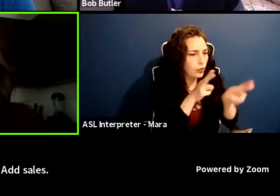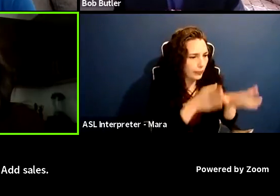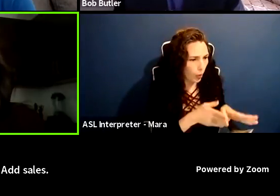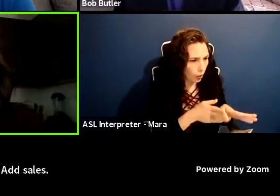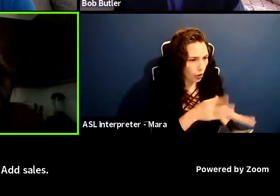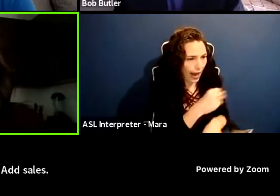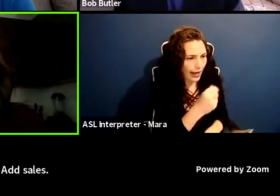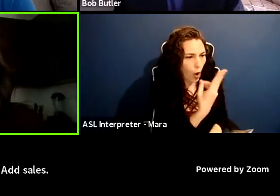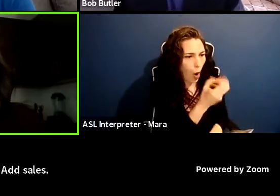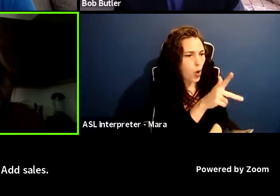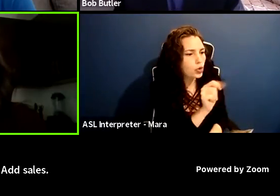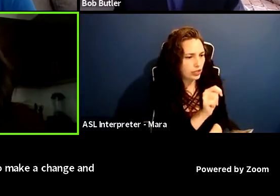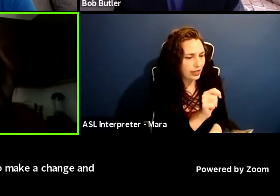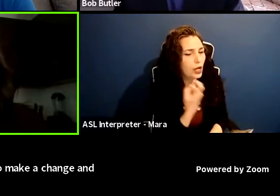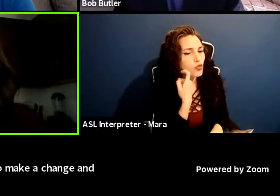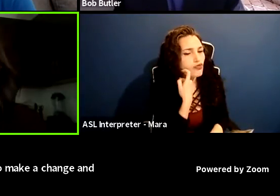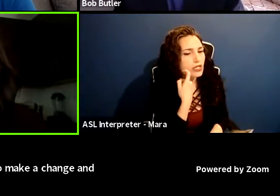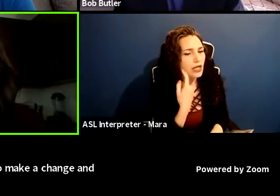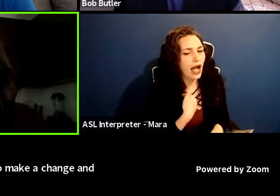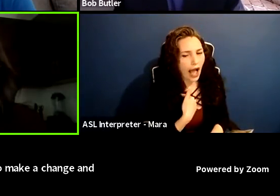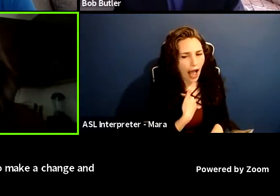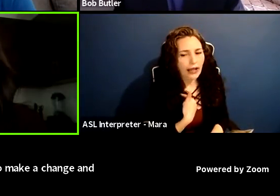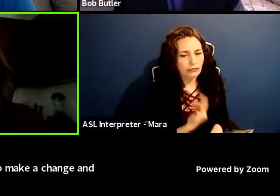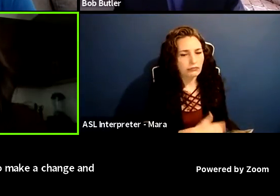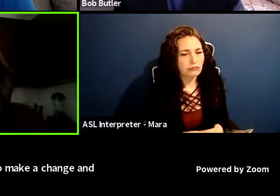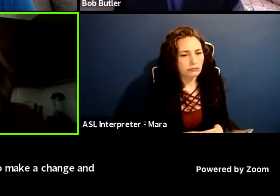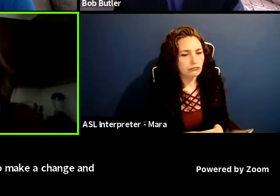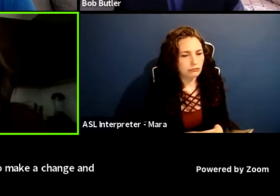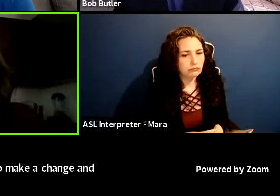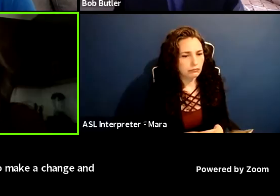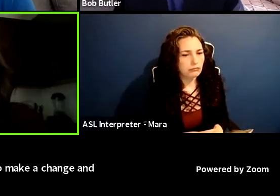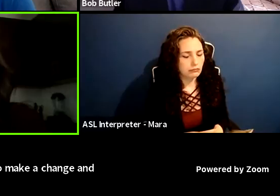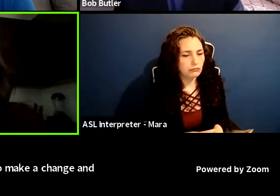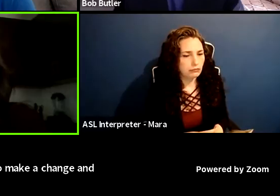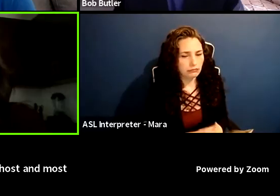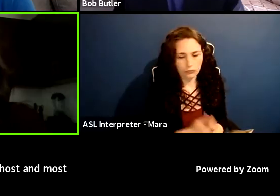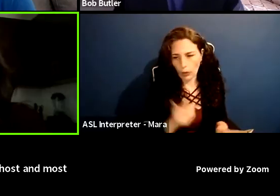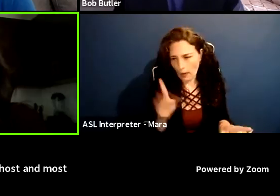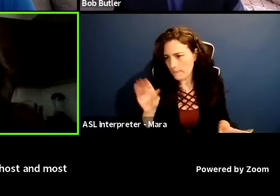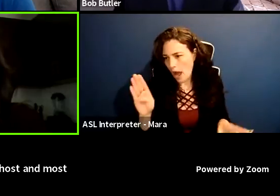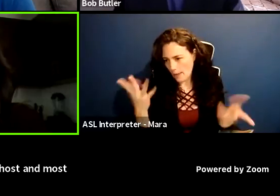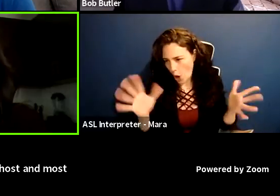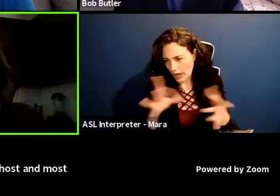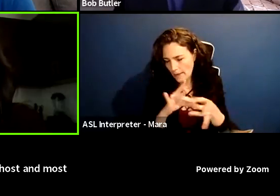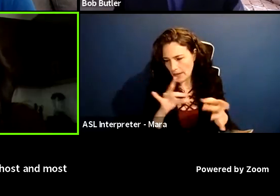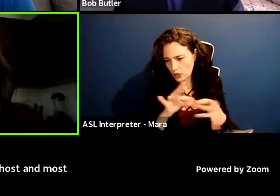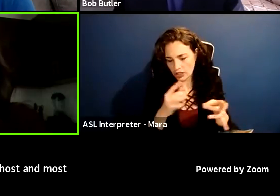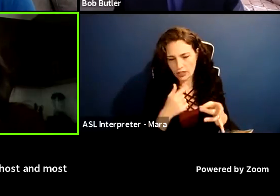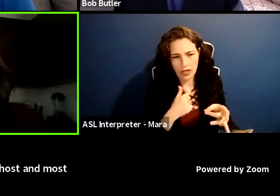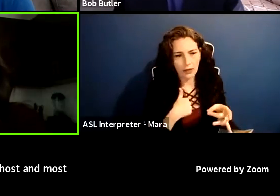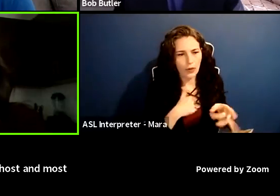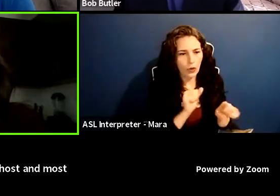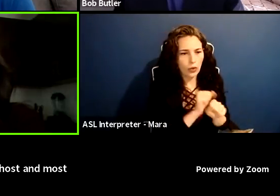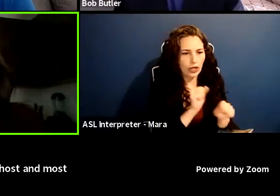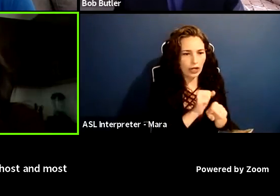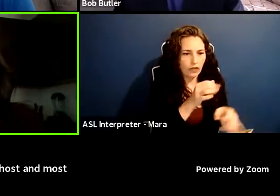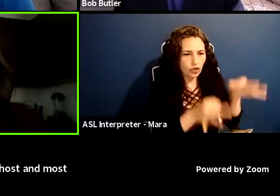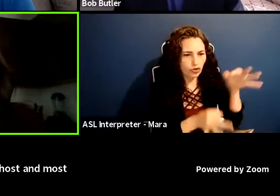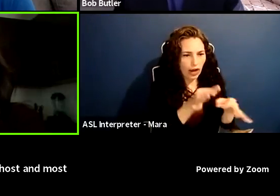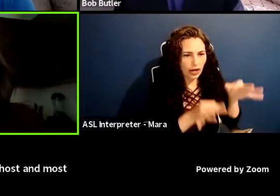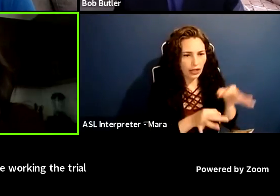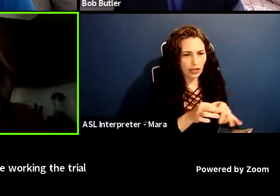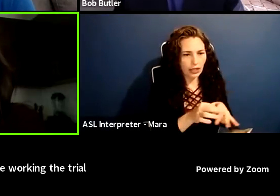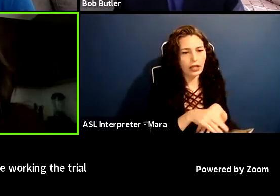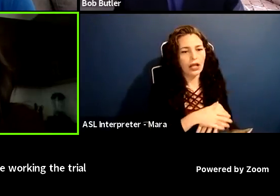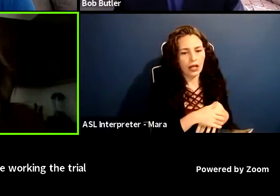And most recently, Bob mentioned, we're working the trial of Derek Chauvin and the killing of Dante